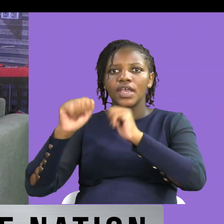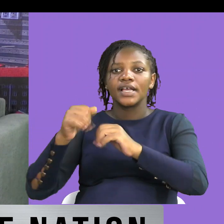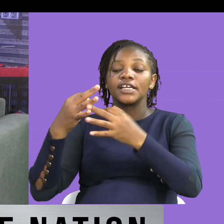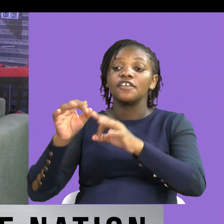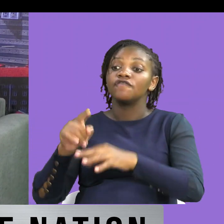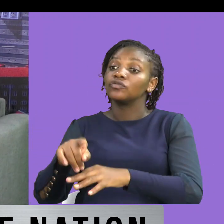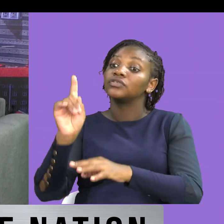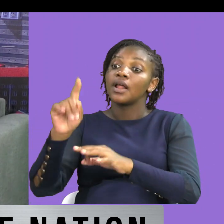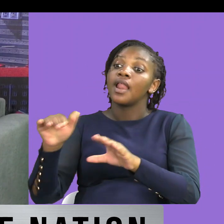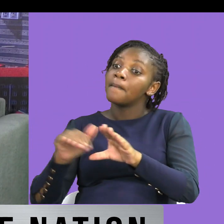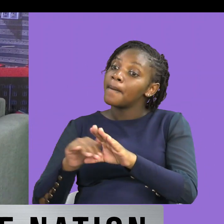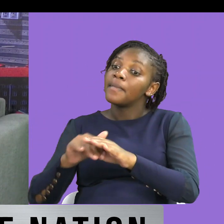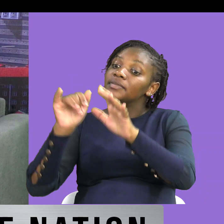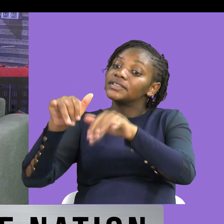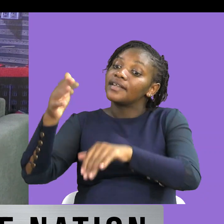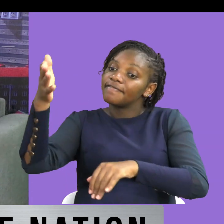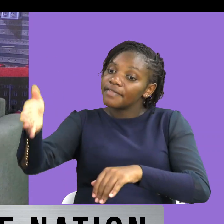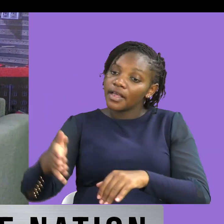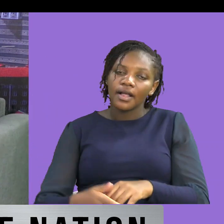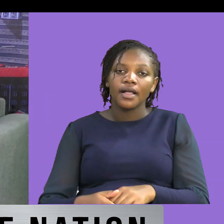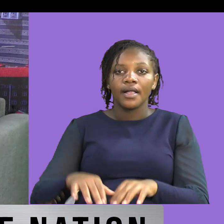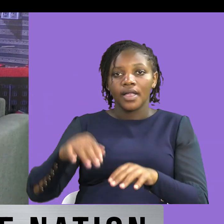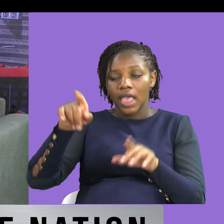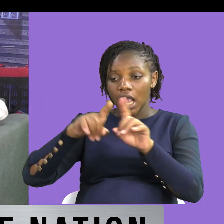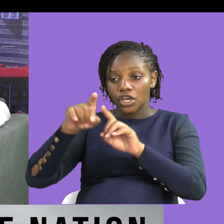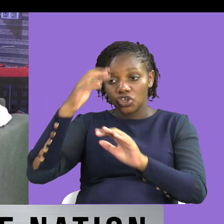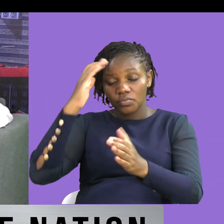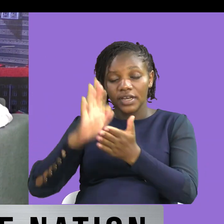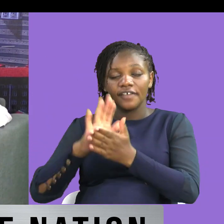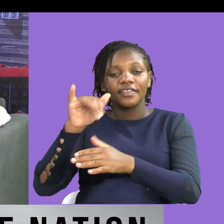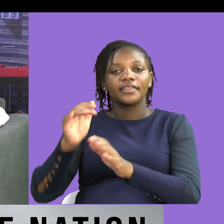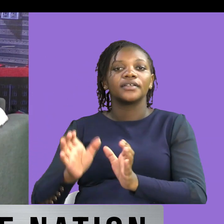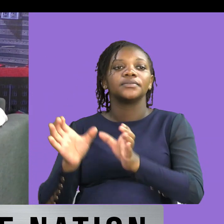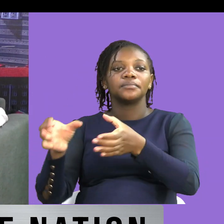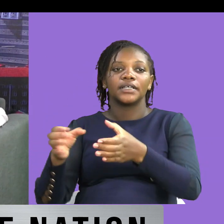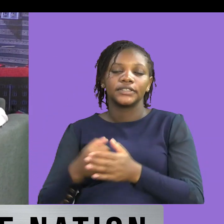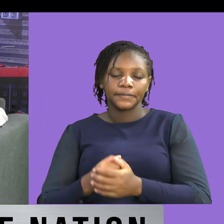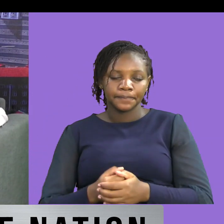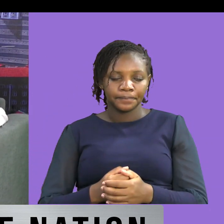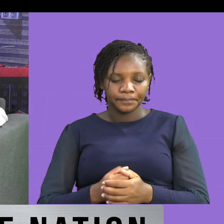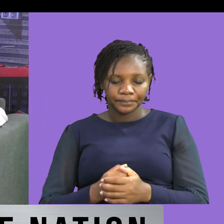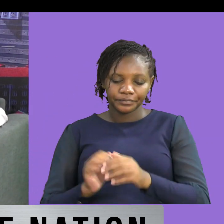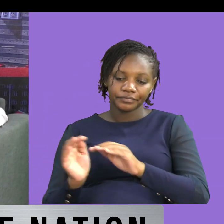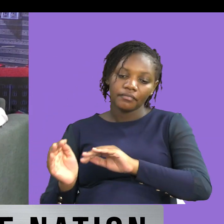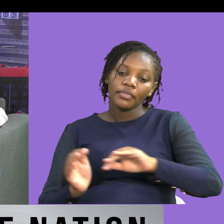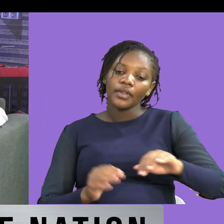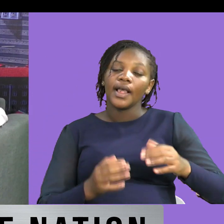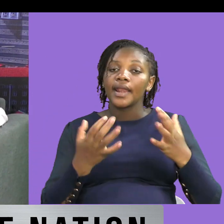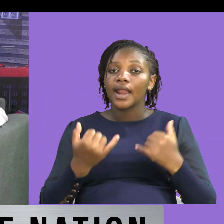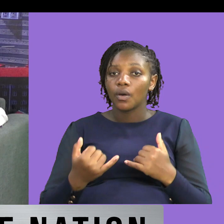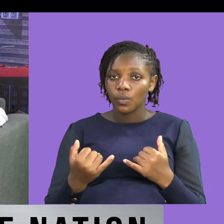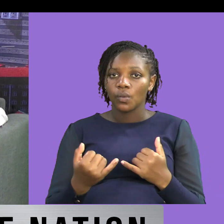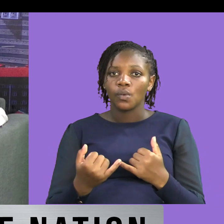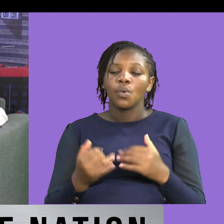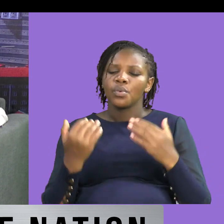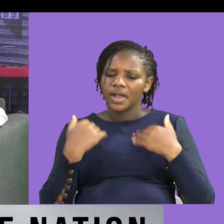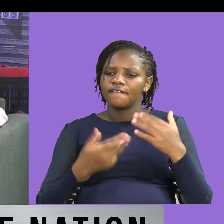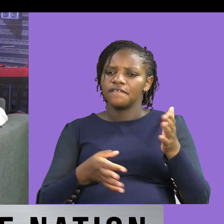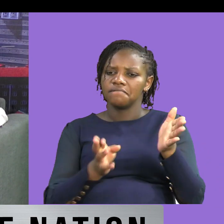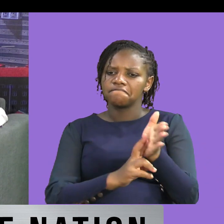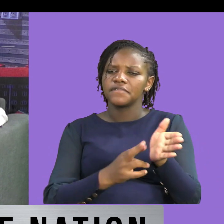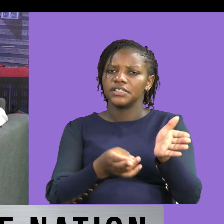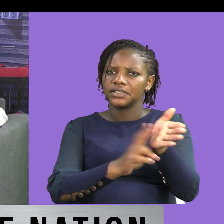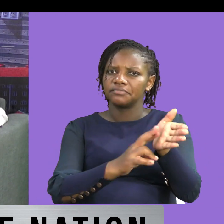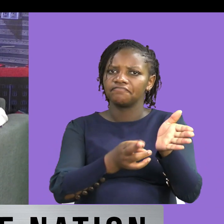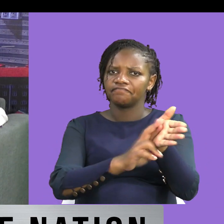of a party, you are a member of a party because you believe in that party, John. You know, with the registrations that are going on right now,